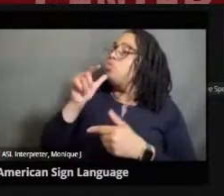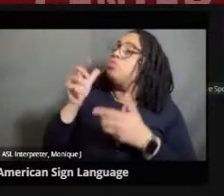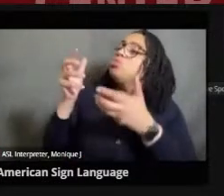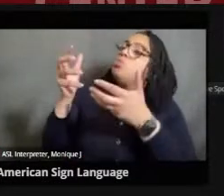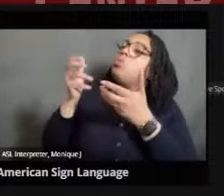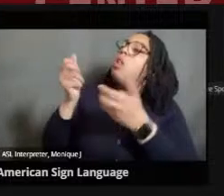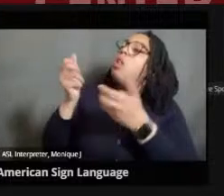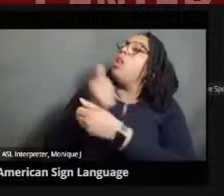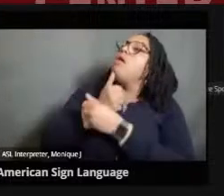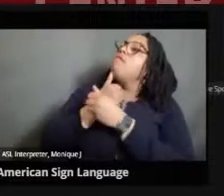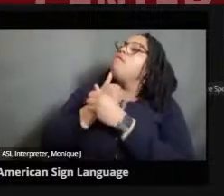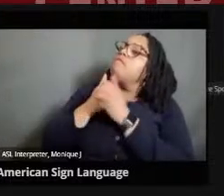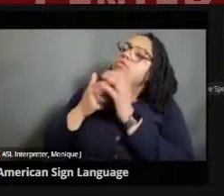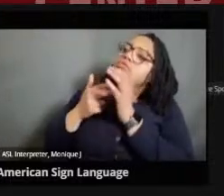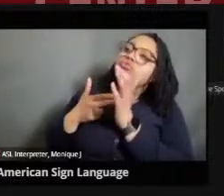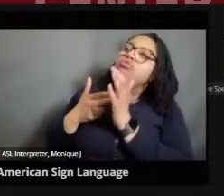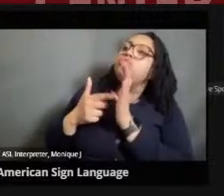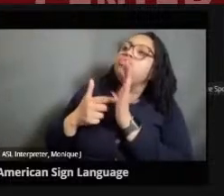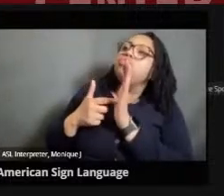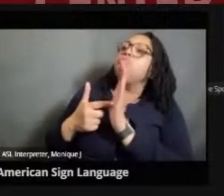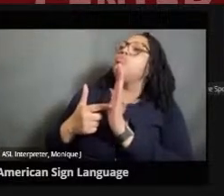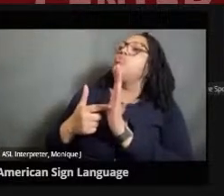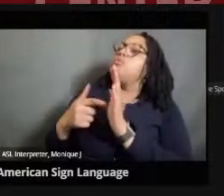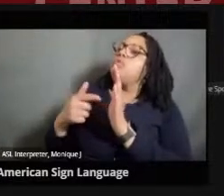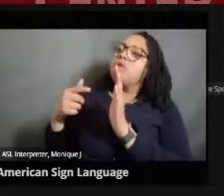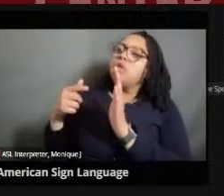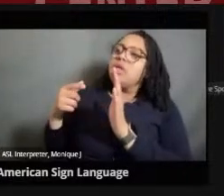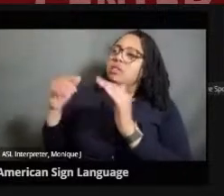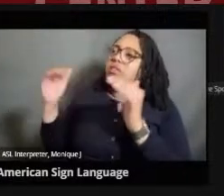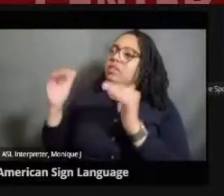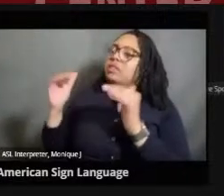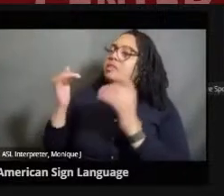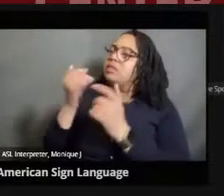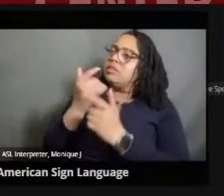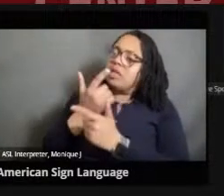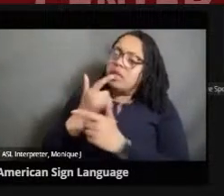justice, and liberation, just as Jesus did.